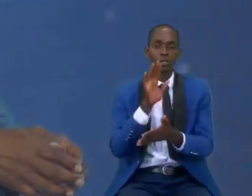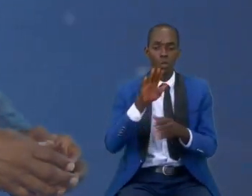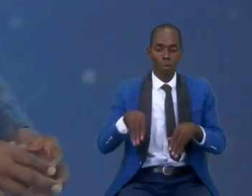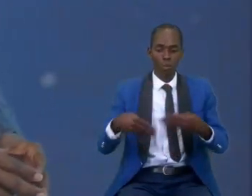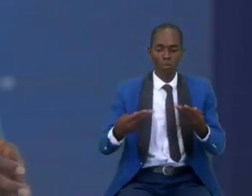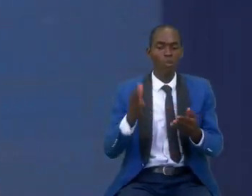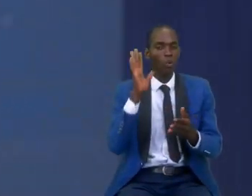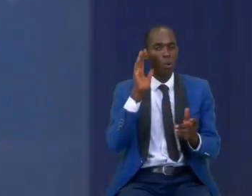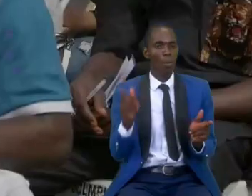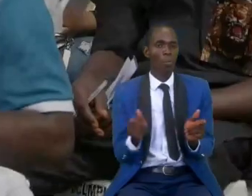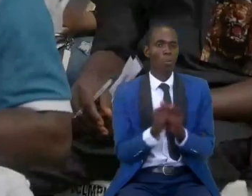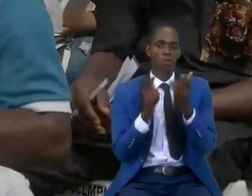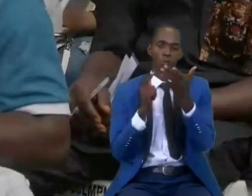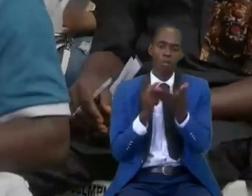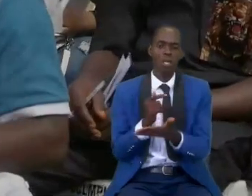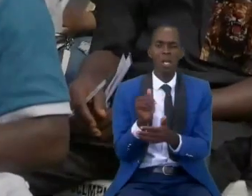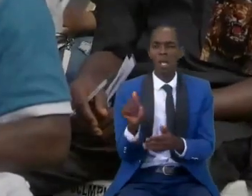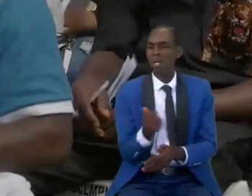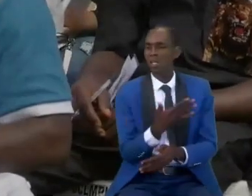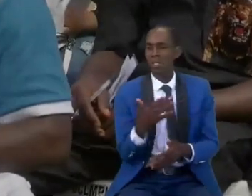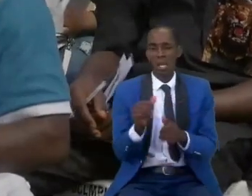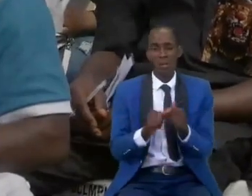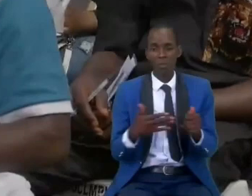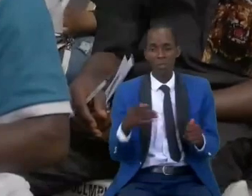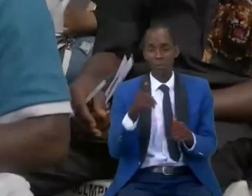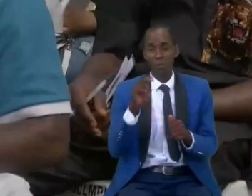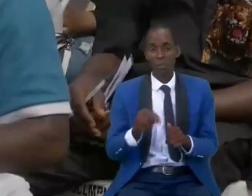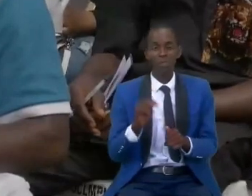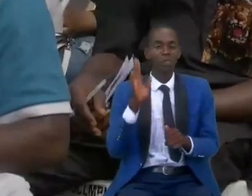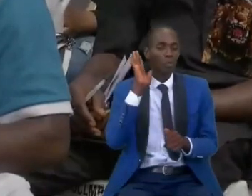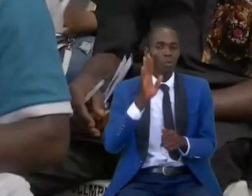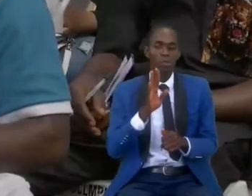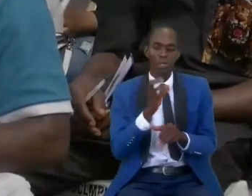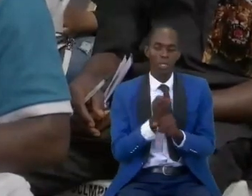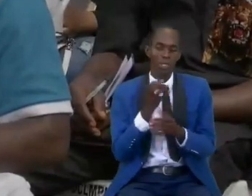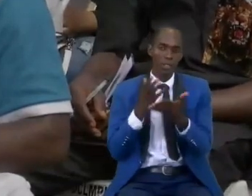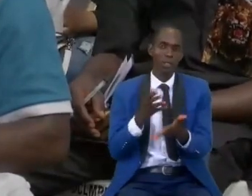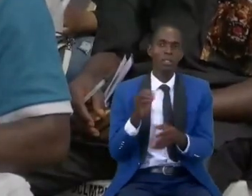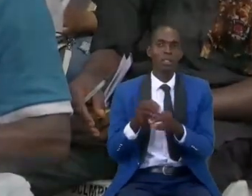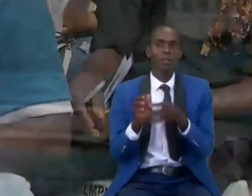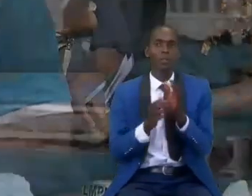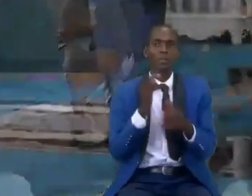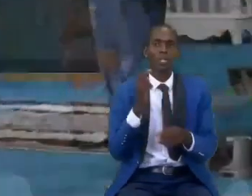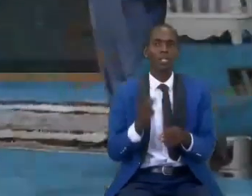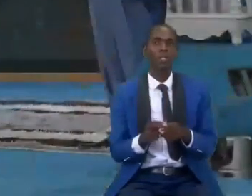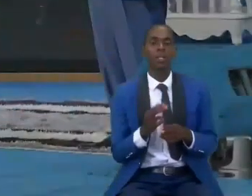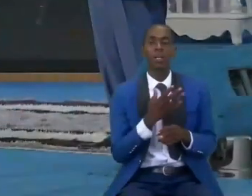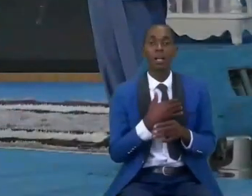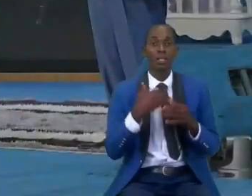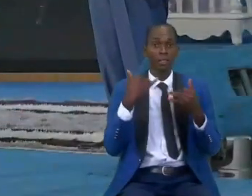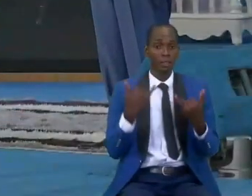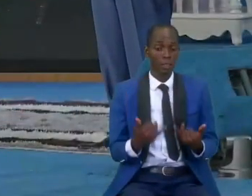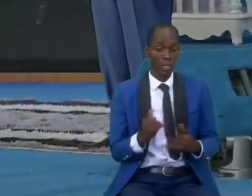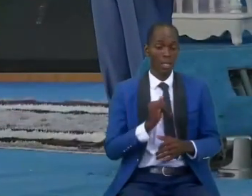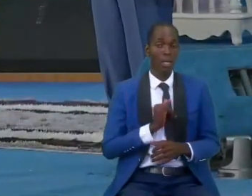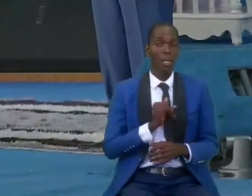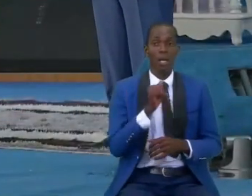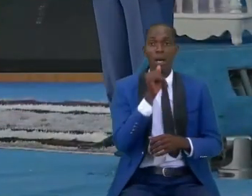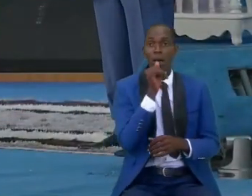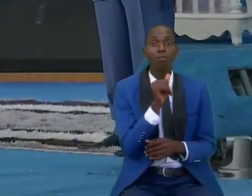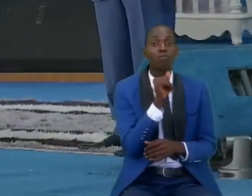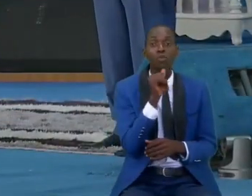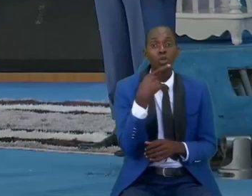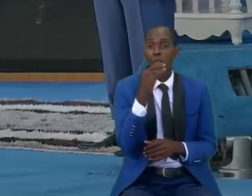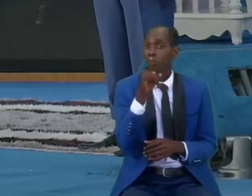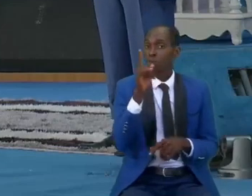there in Jesus' name. Now, I'm not saying that somebody cannot travel from here to there, from there